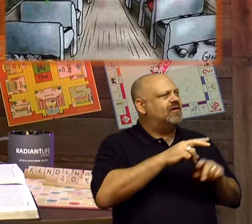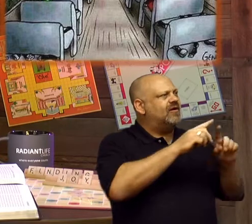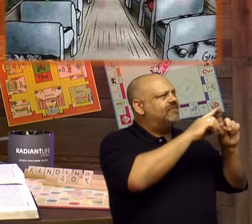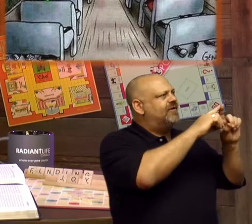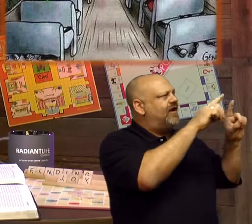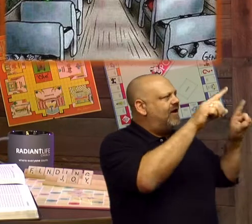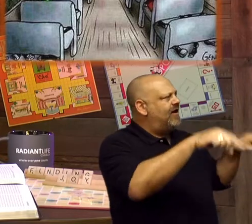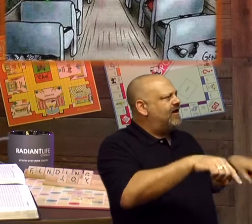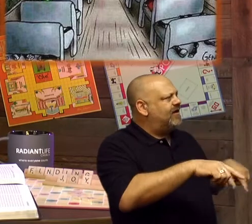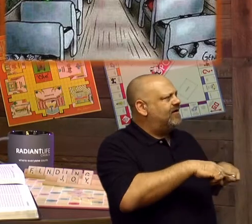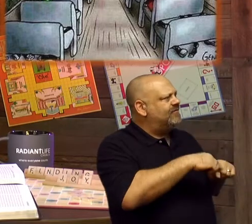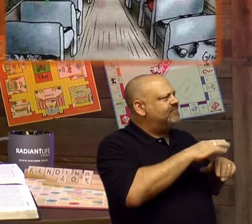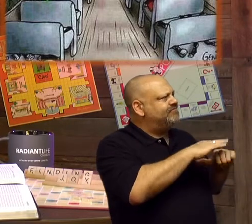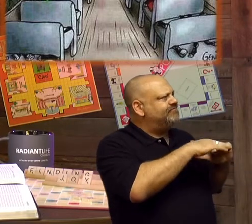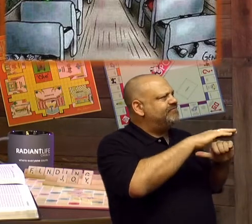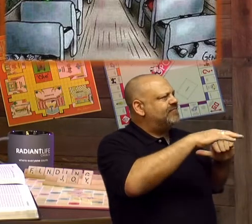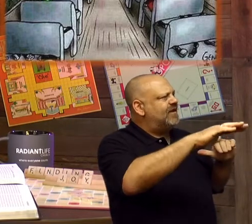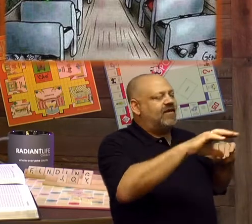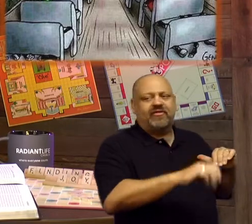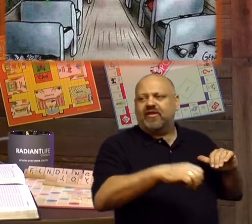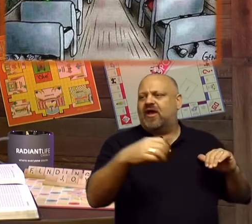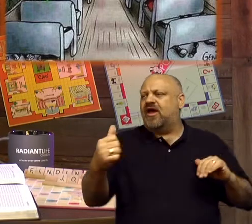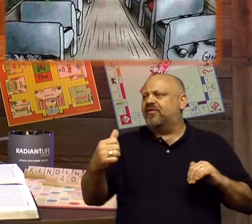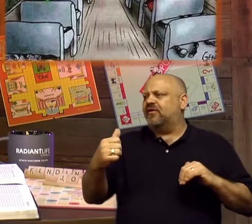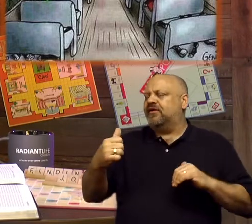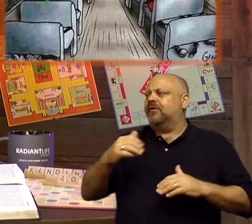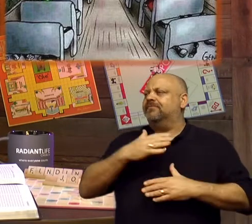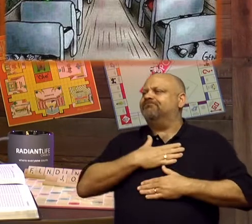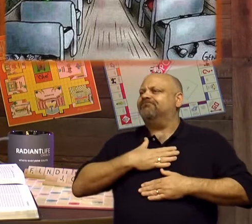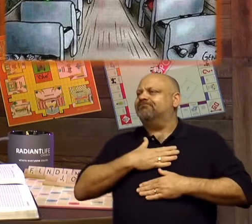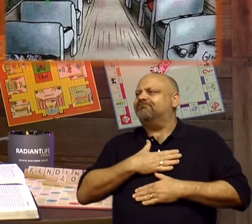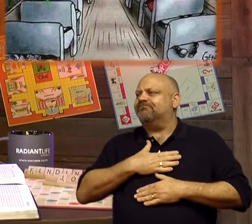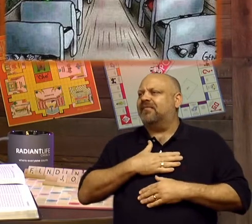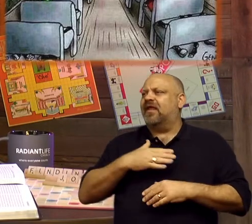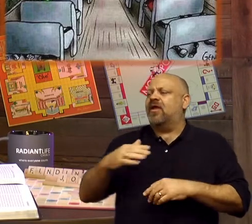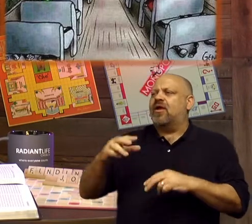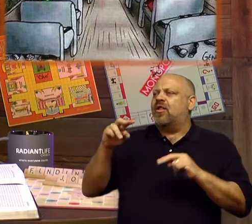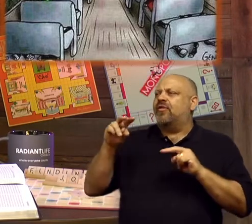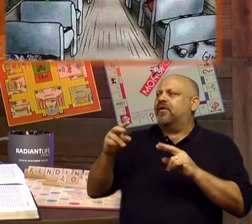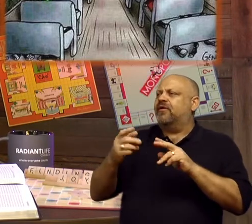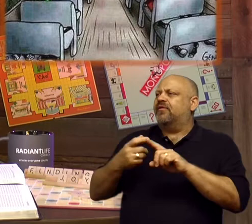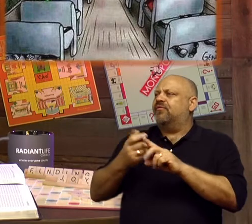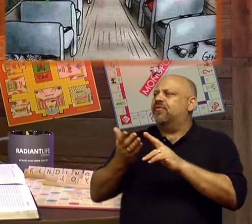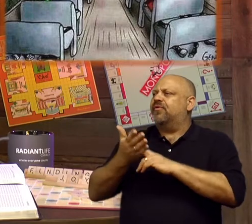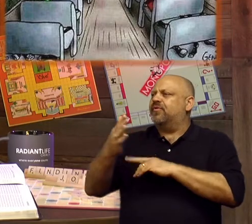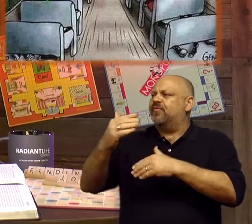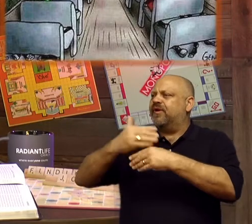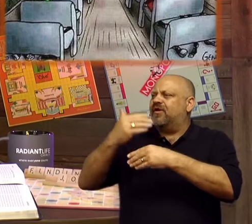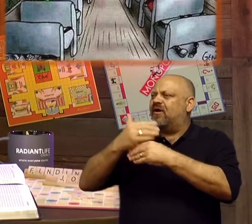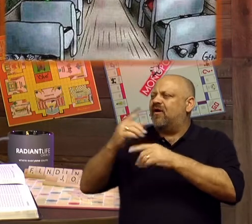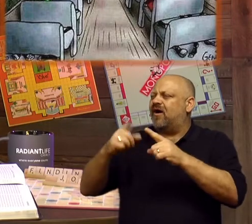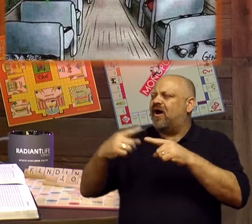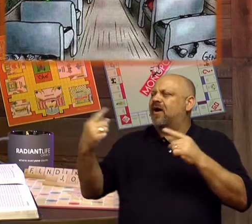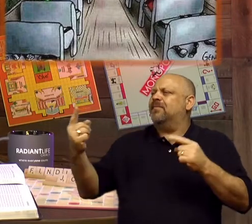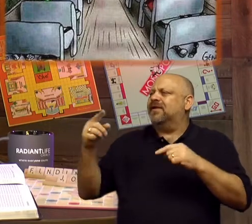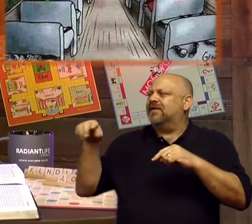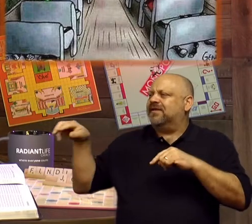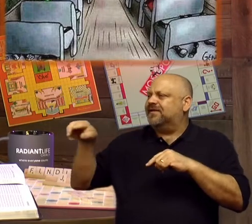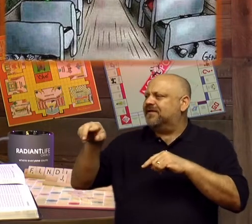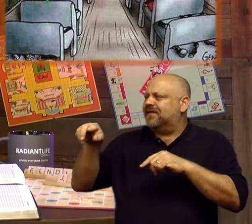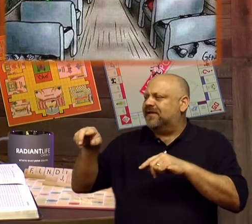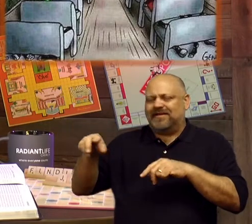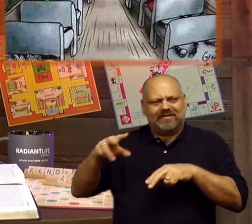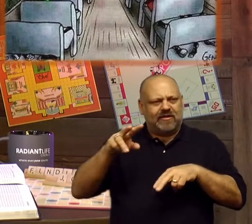scenery, while the other is content looking at the beauty from the windows on the other side of the train. Both are on the